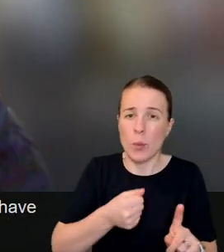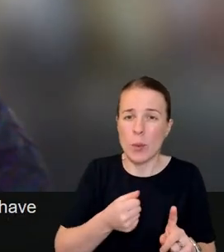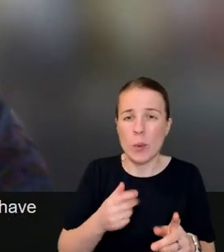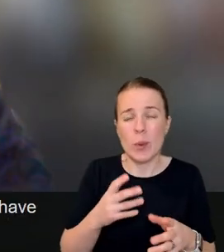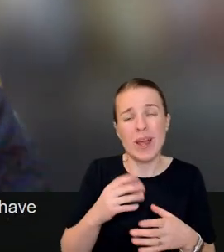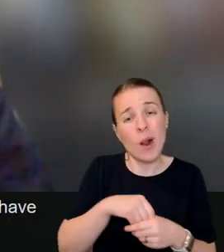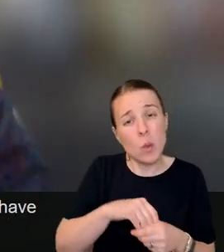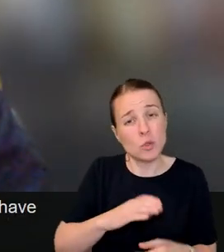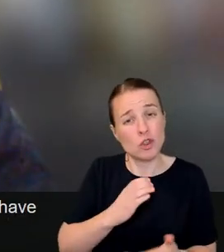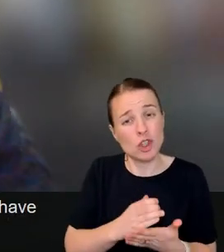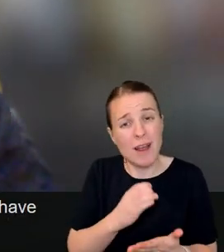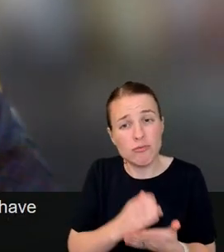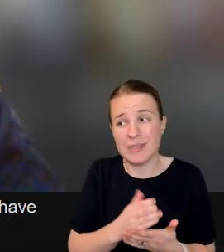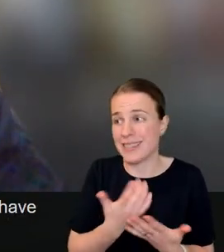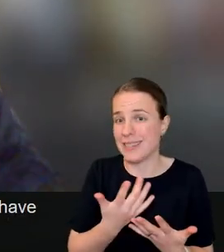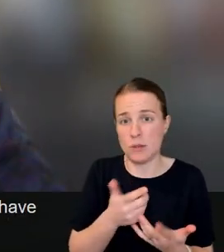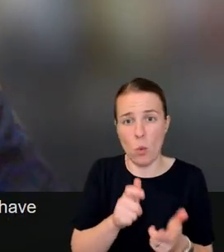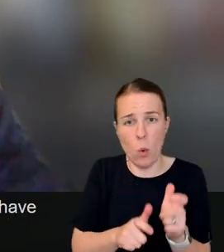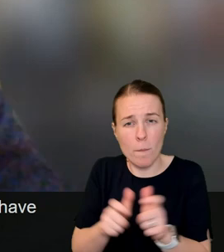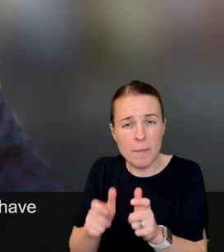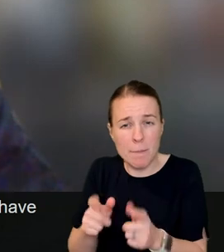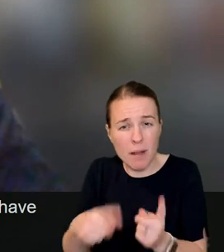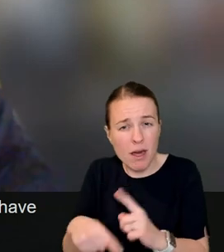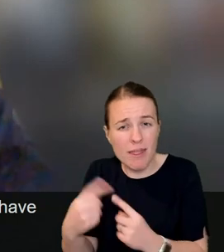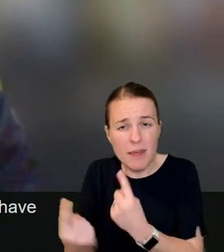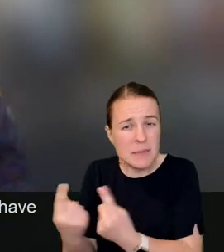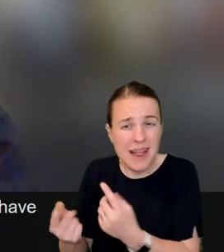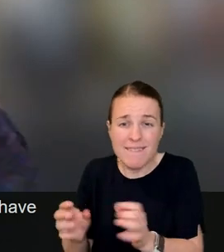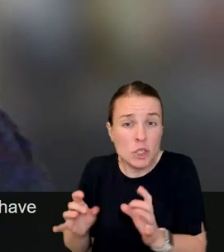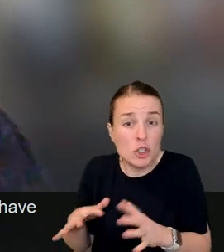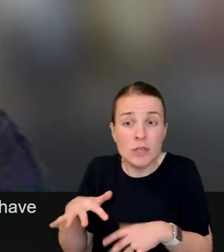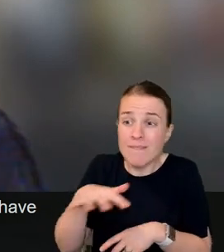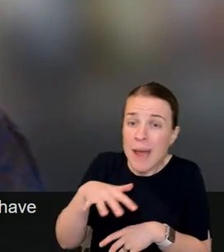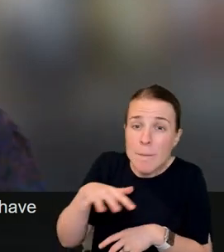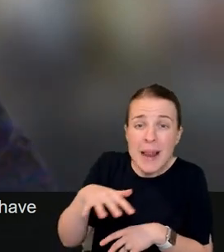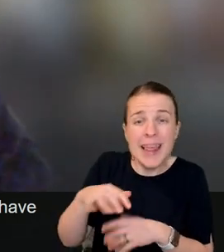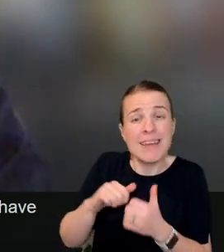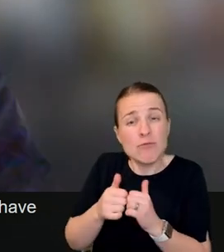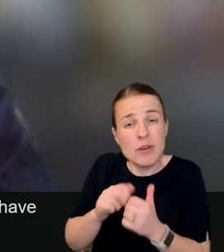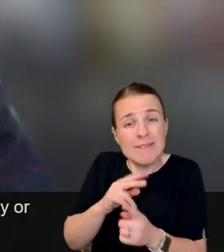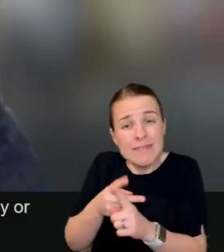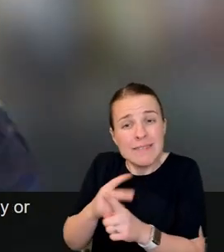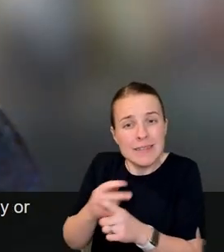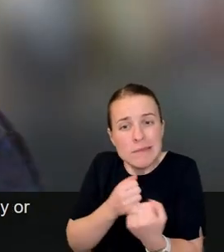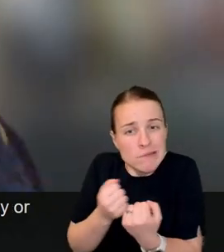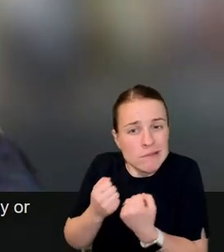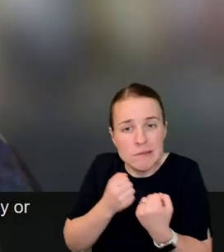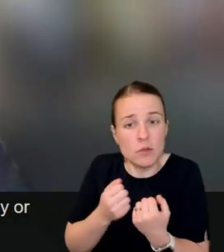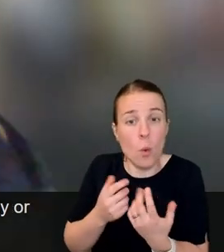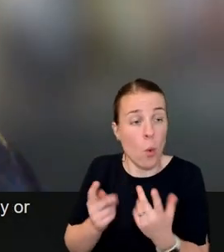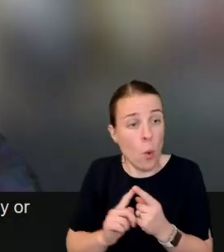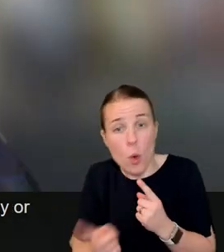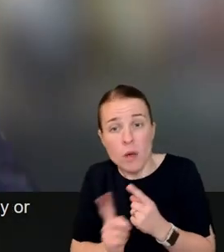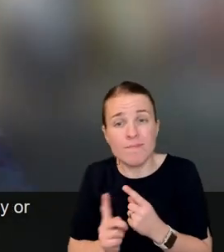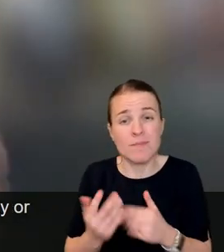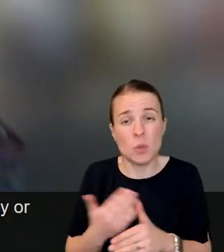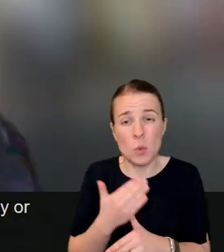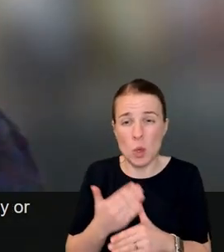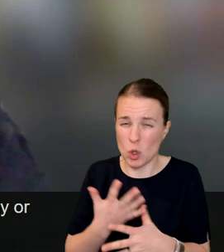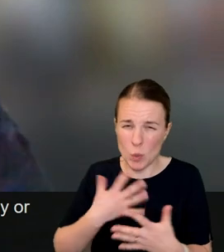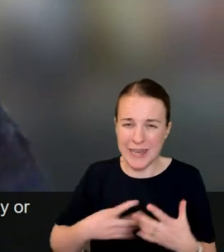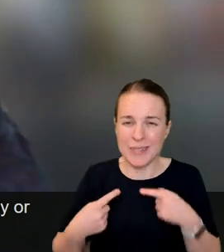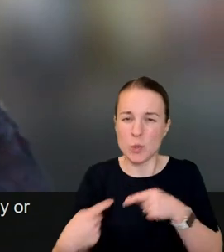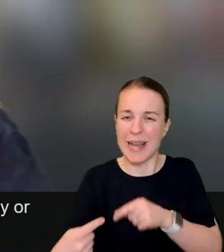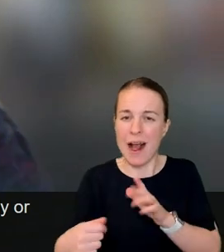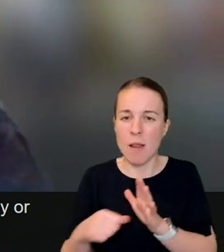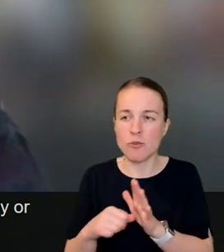are just moving around to visit friends and family or go to work. Now, you need to tackle the problem, but you can't just cut the